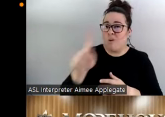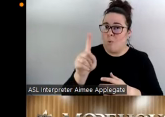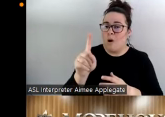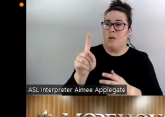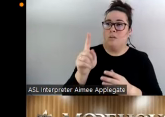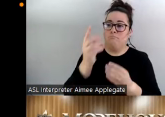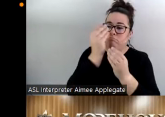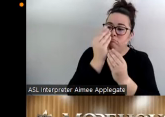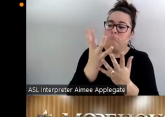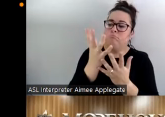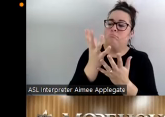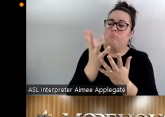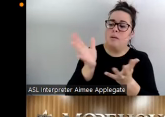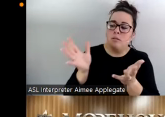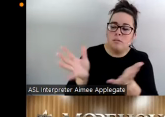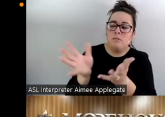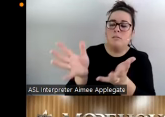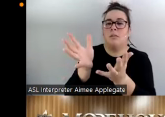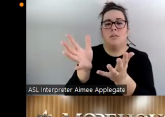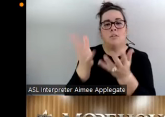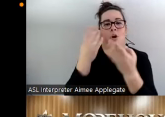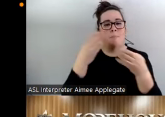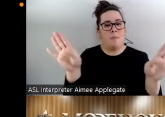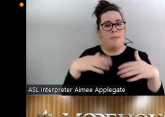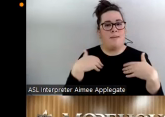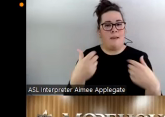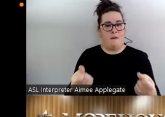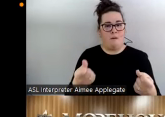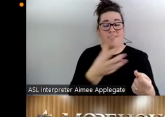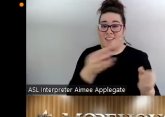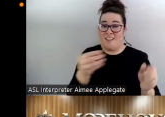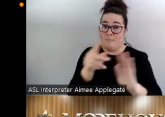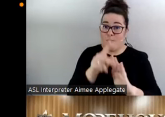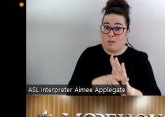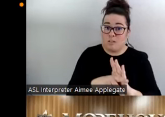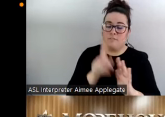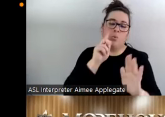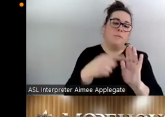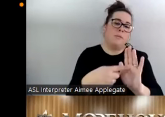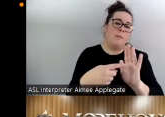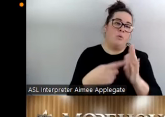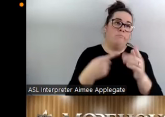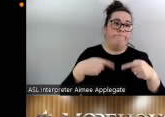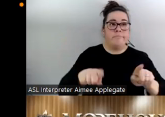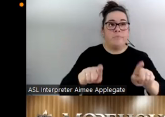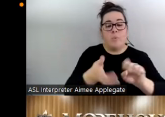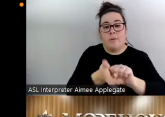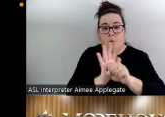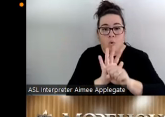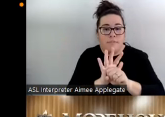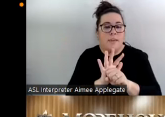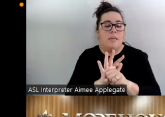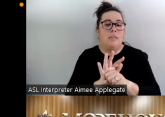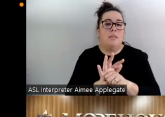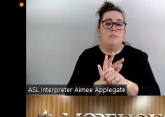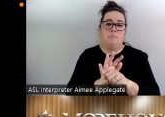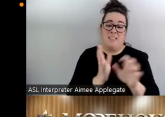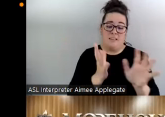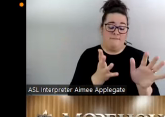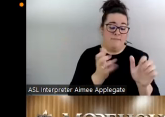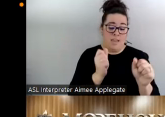policy. And so, for example, as a particular, like, for example, during COVID or in other cases where you have these fast-moving